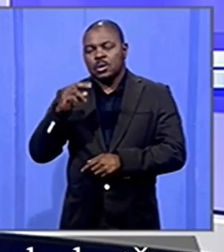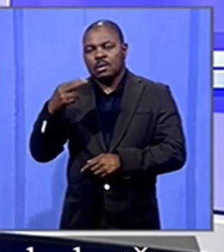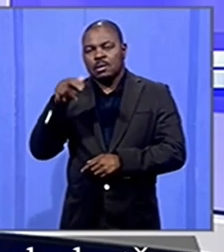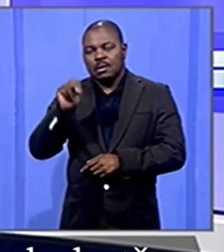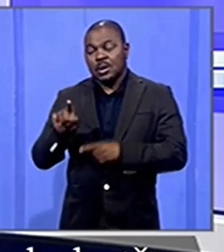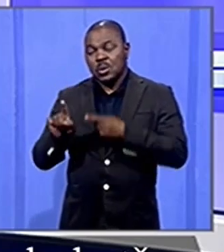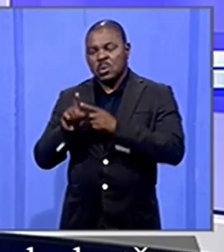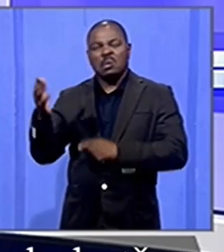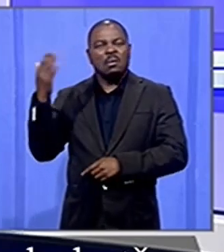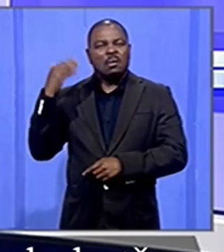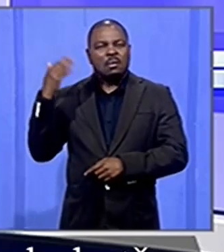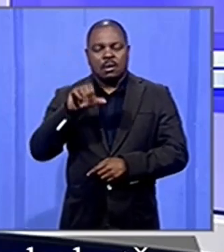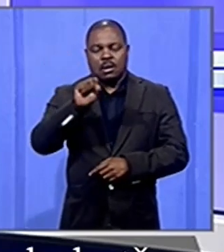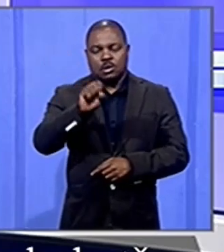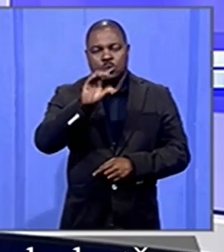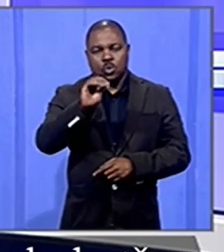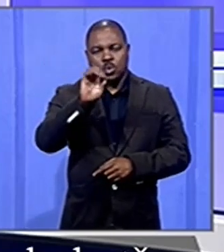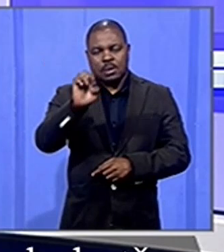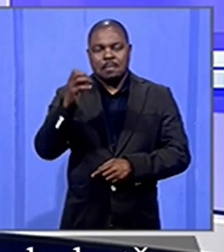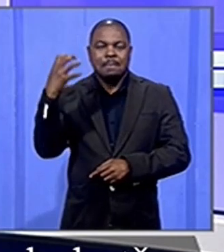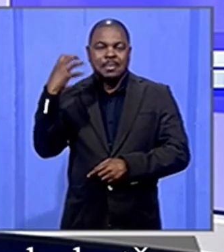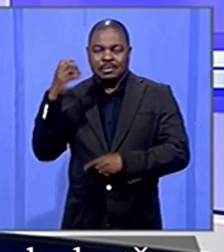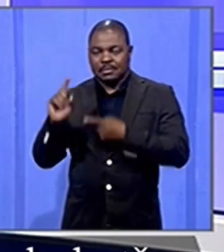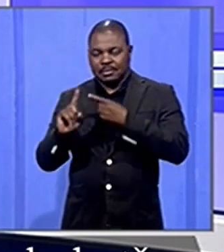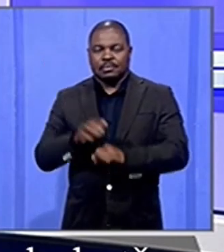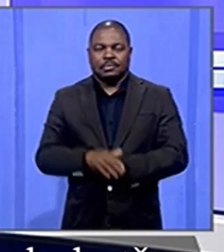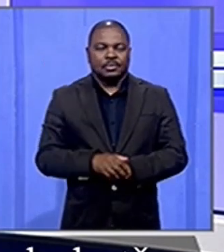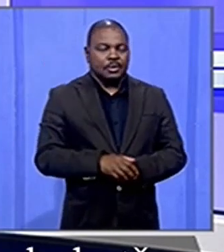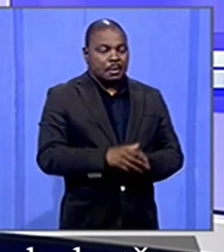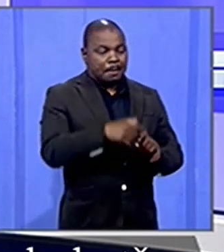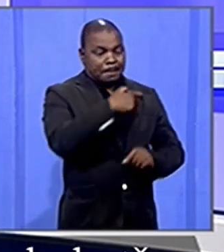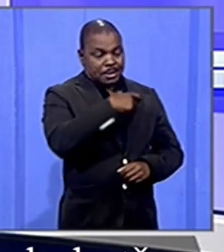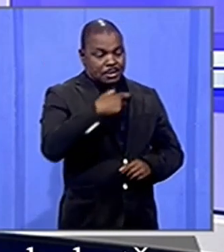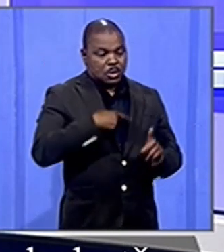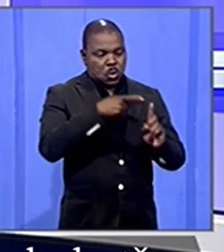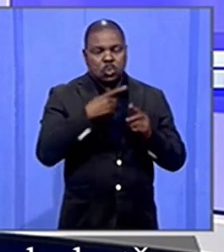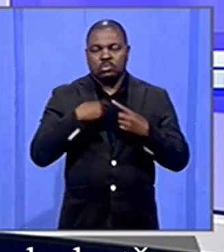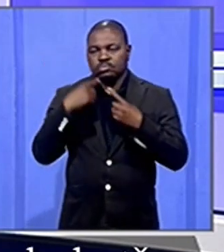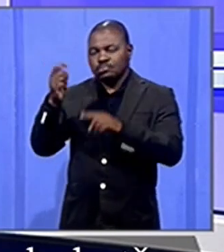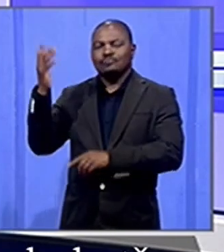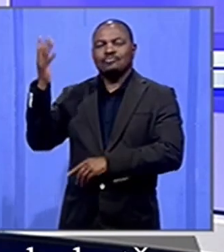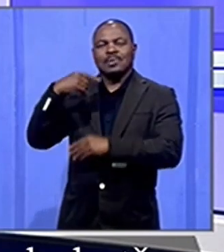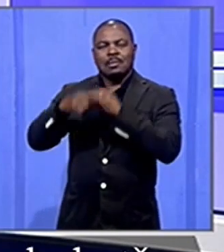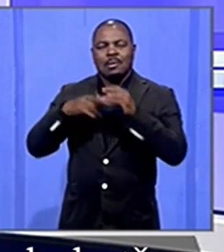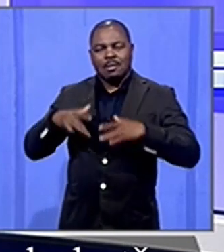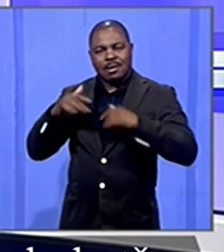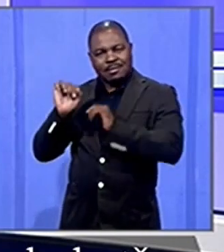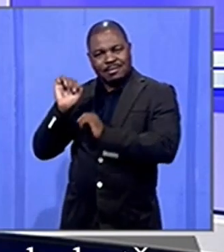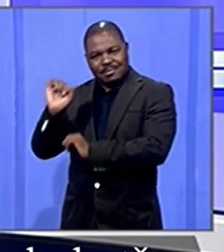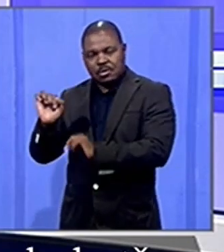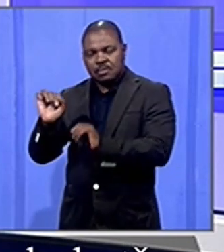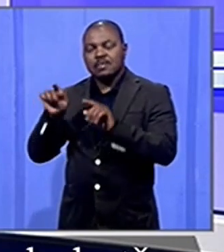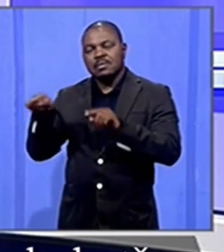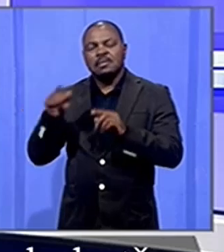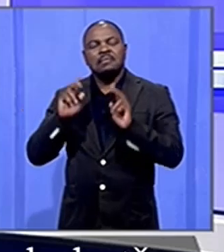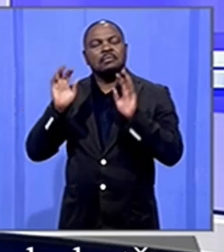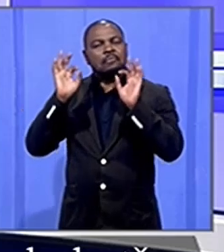tona ya peleng ya dikgwebo tša mmušo. Mopresidente o be a bolela ka bophelo bja Gordhan polokong ya semmušo